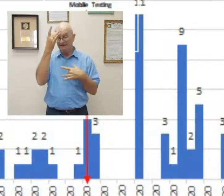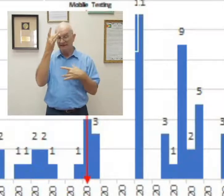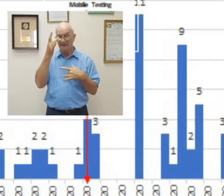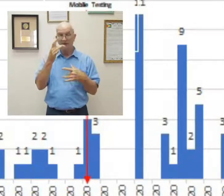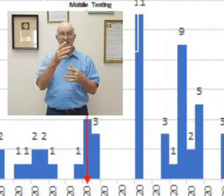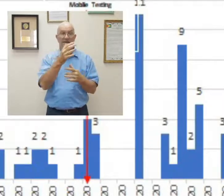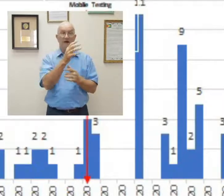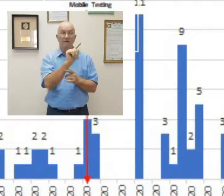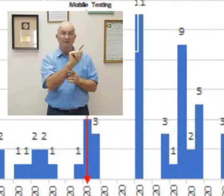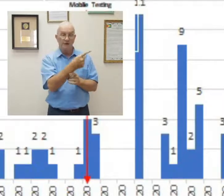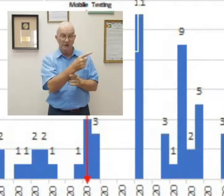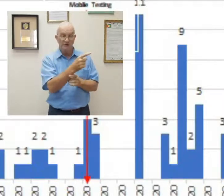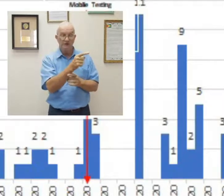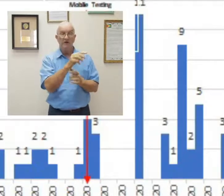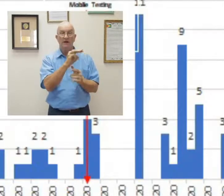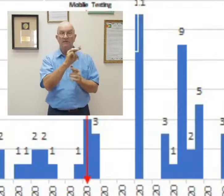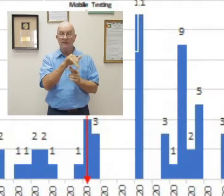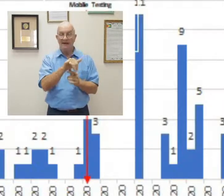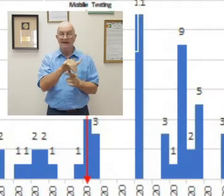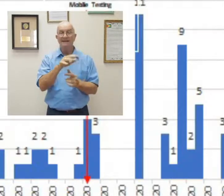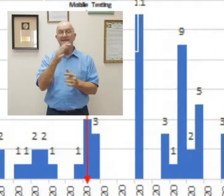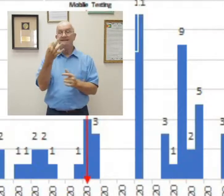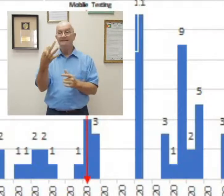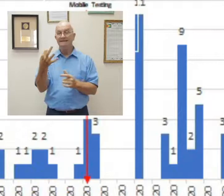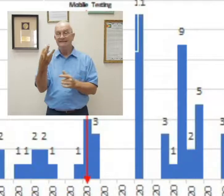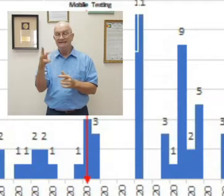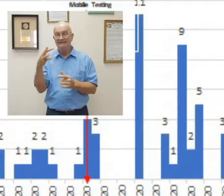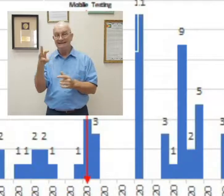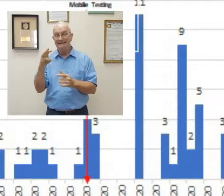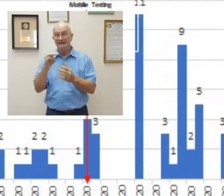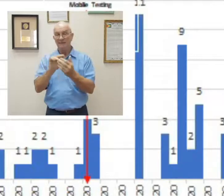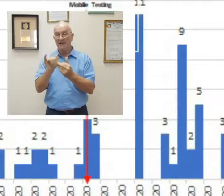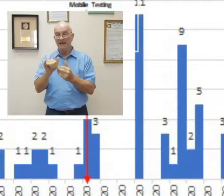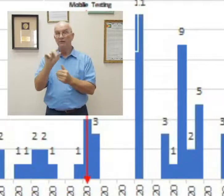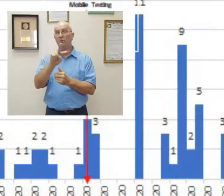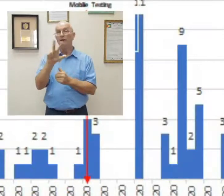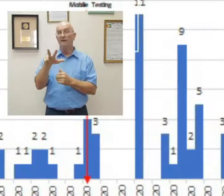of May, 23 cases.